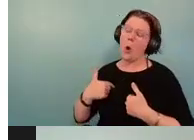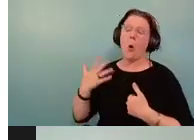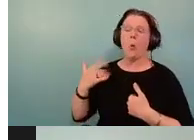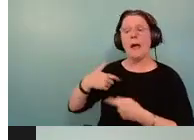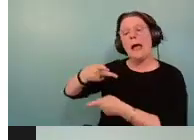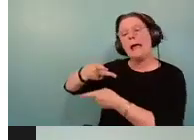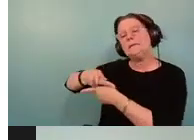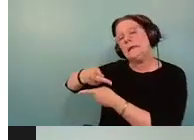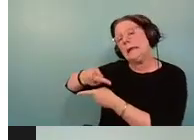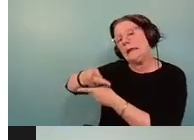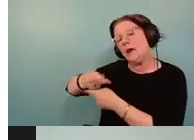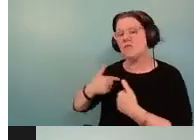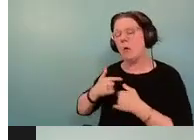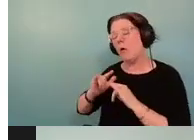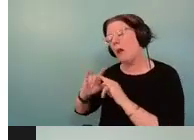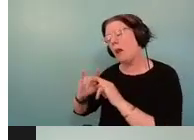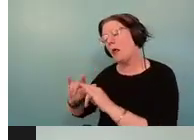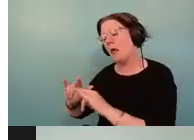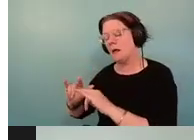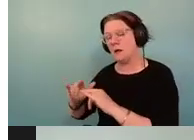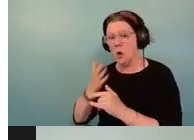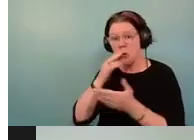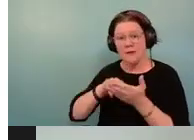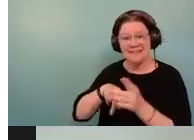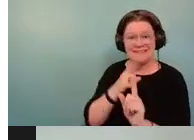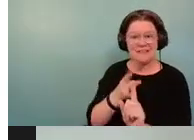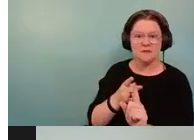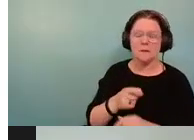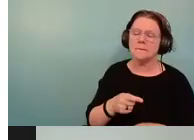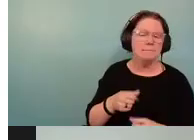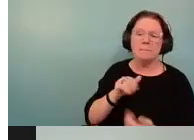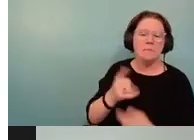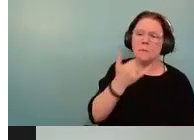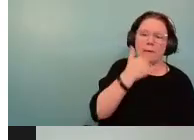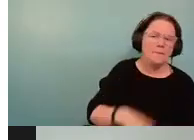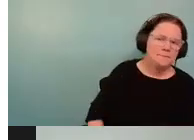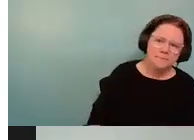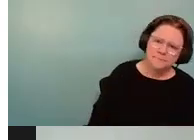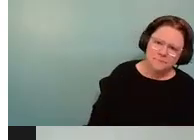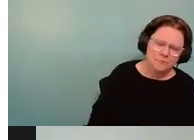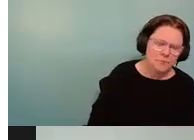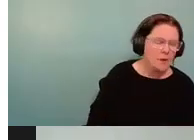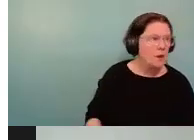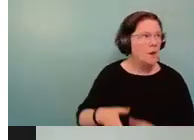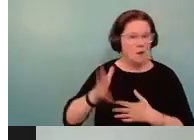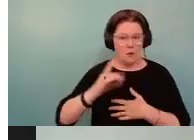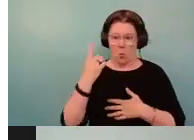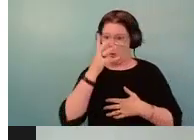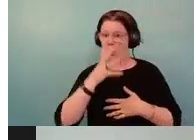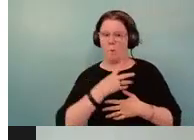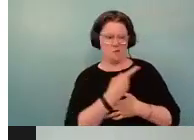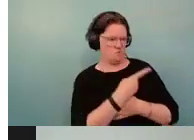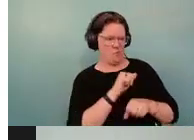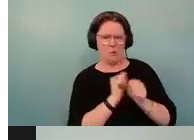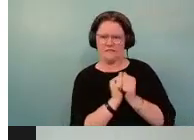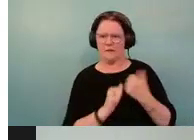with the greatest intentions and they just get it wrong. I had a woman I worked with for a number of